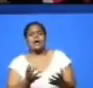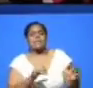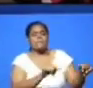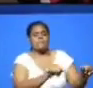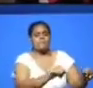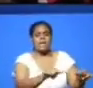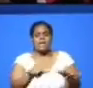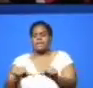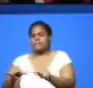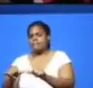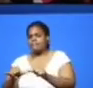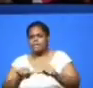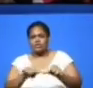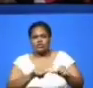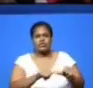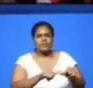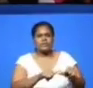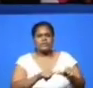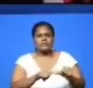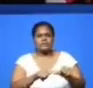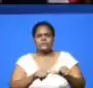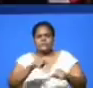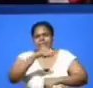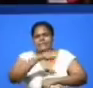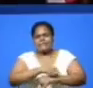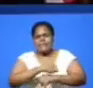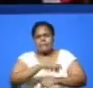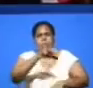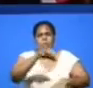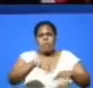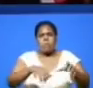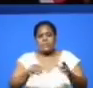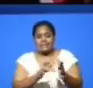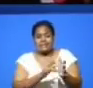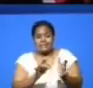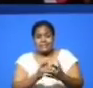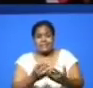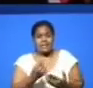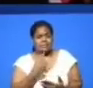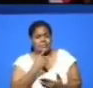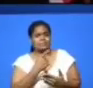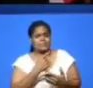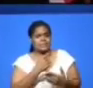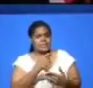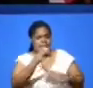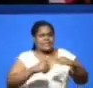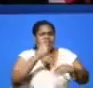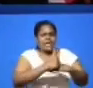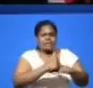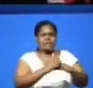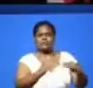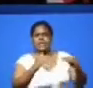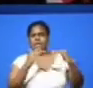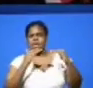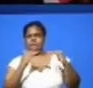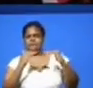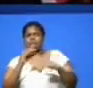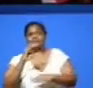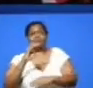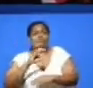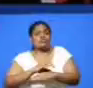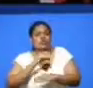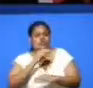measuring the temple. The Bible sets the standards. The church did not create the